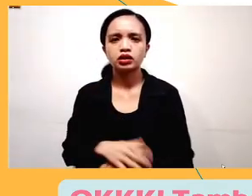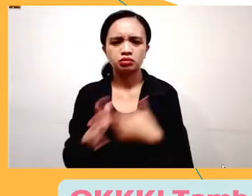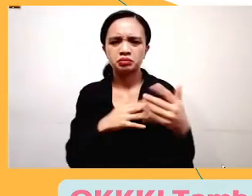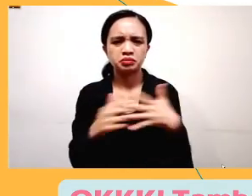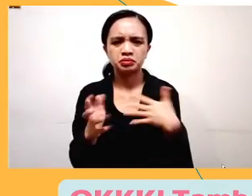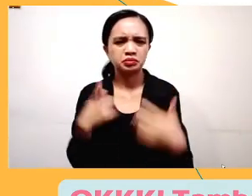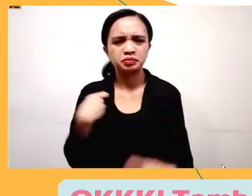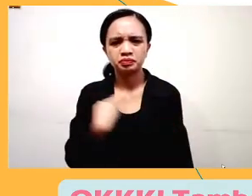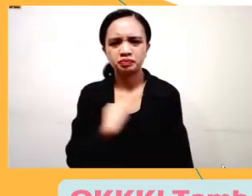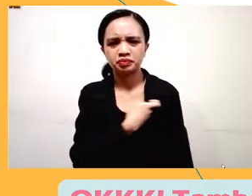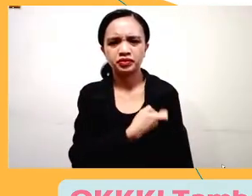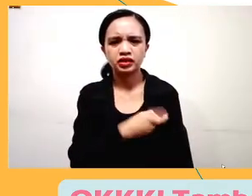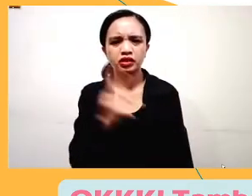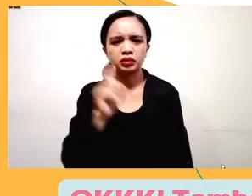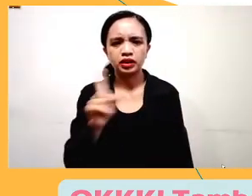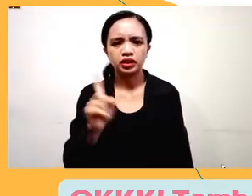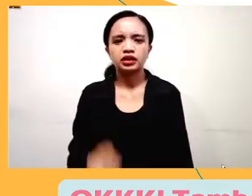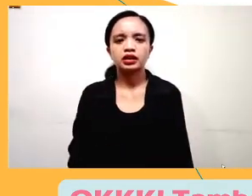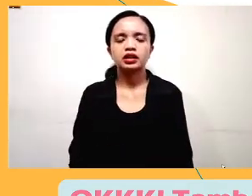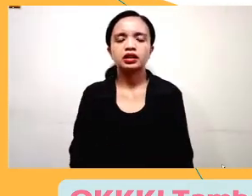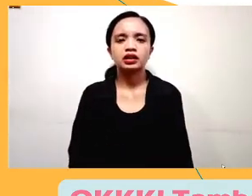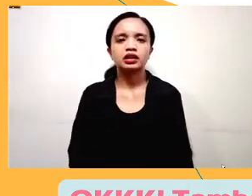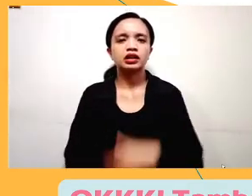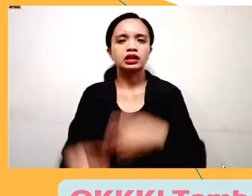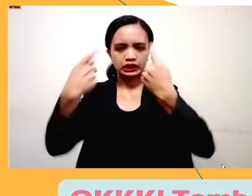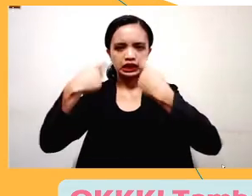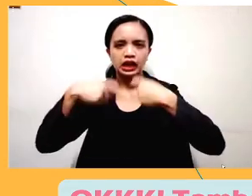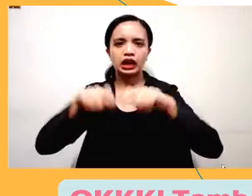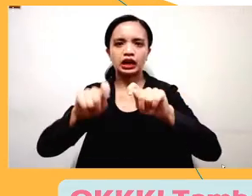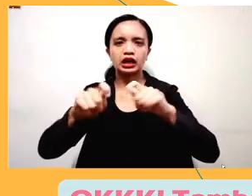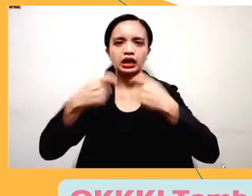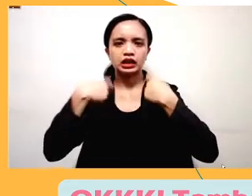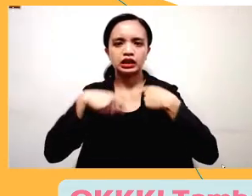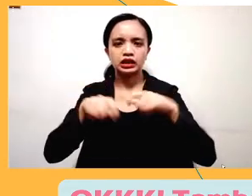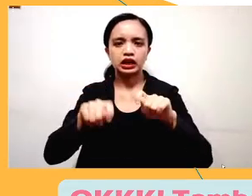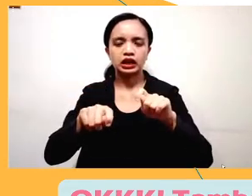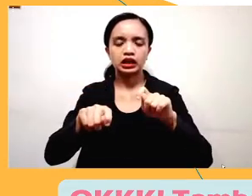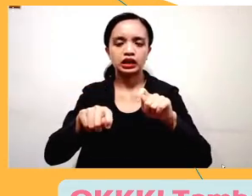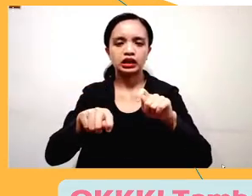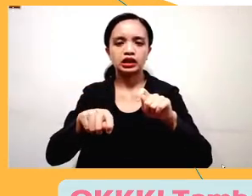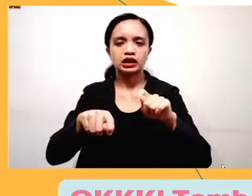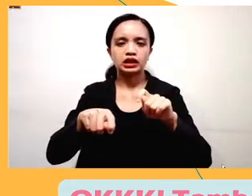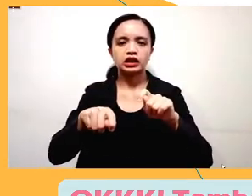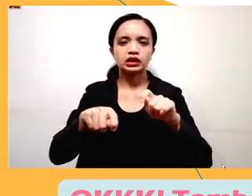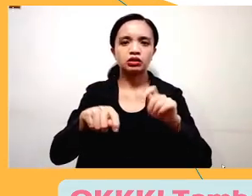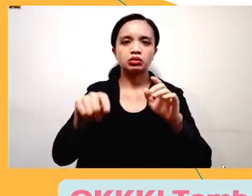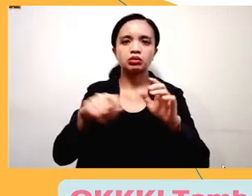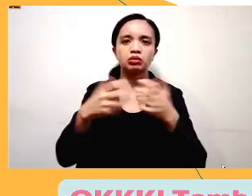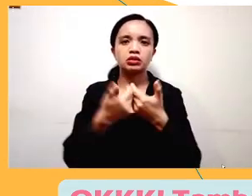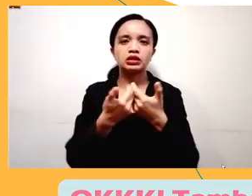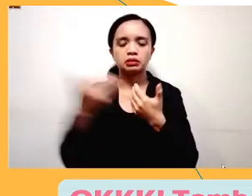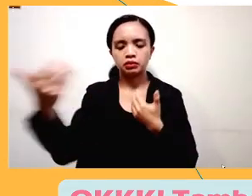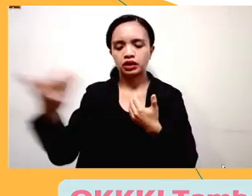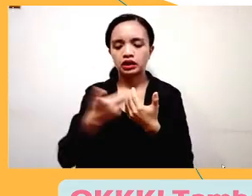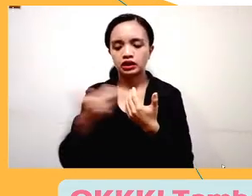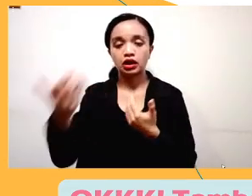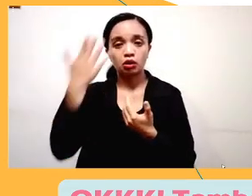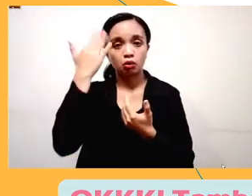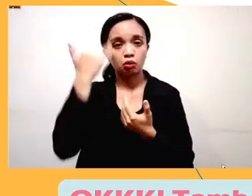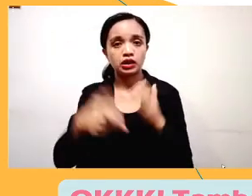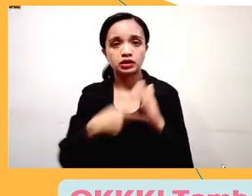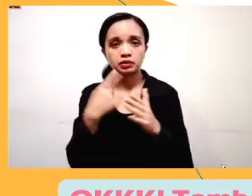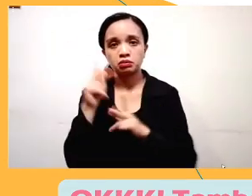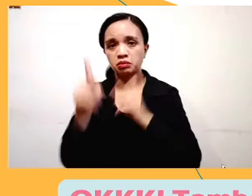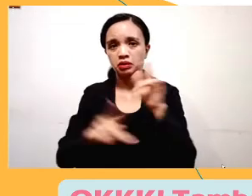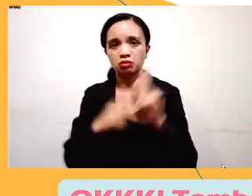or what, try to distance yourselves from that. Because sometimes, may mga tao, they are not able to say it